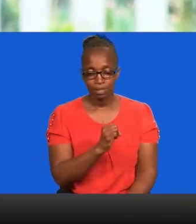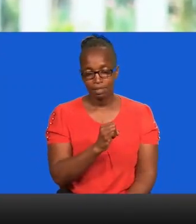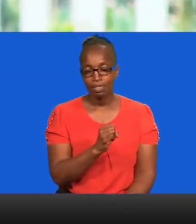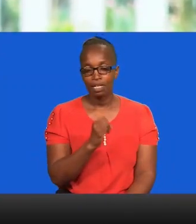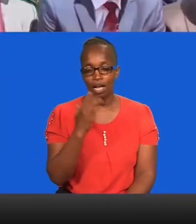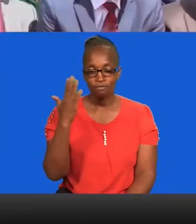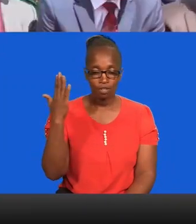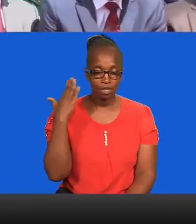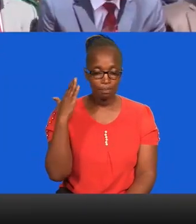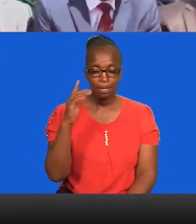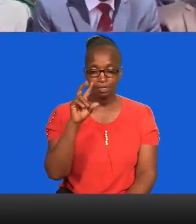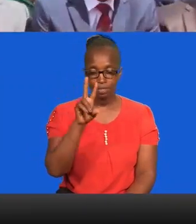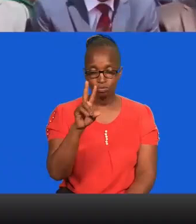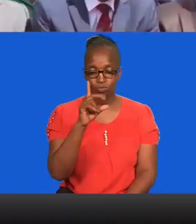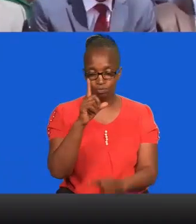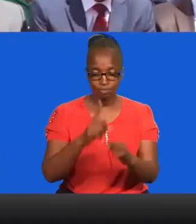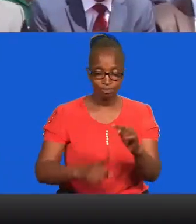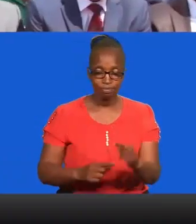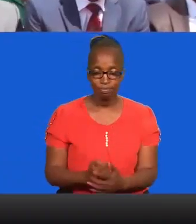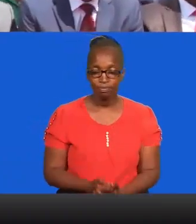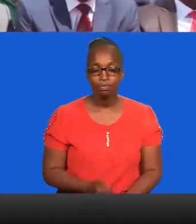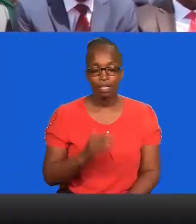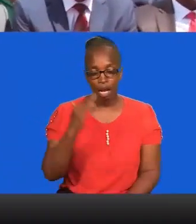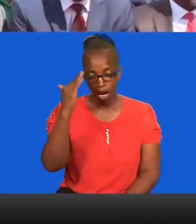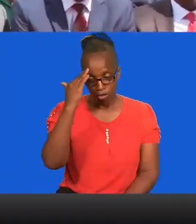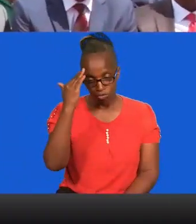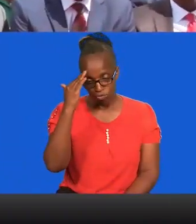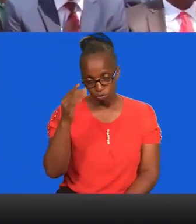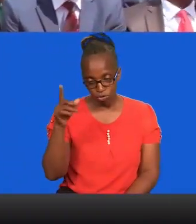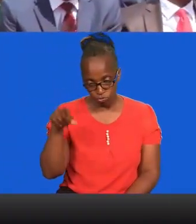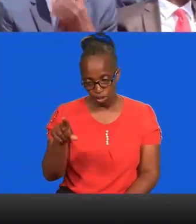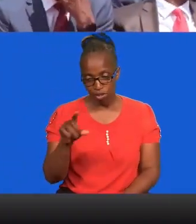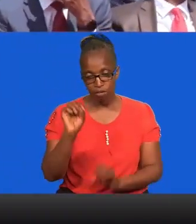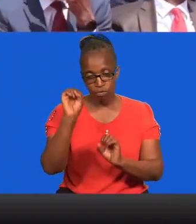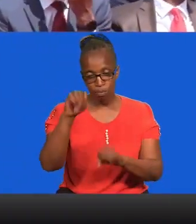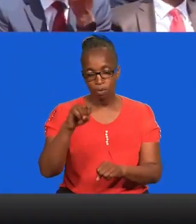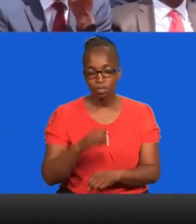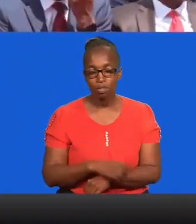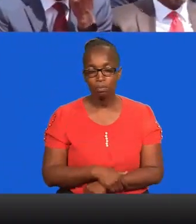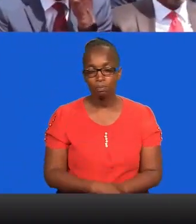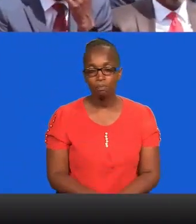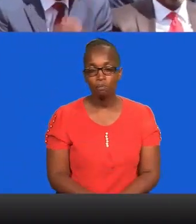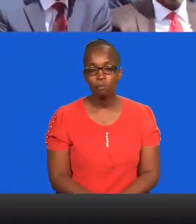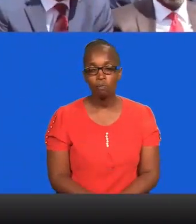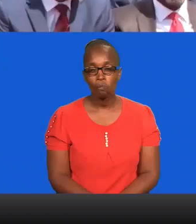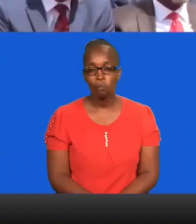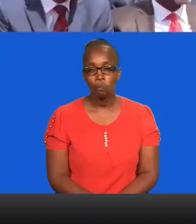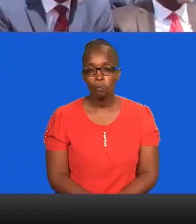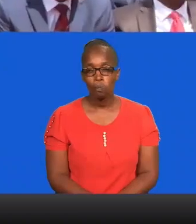missed for the last 2 years. I know you will.